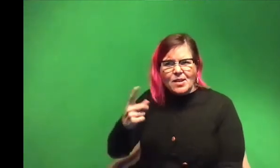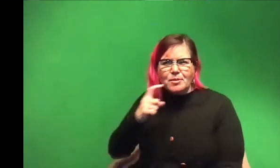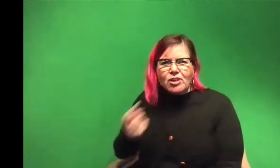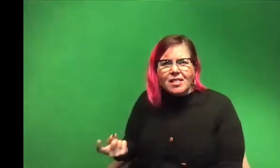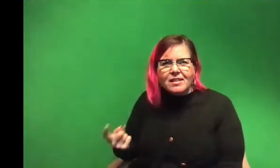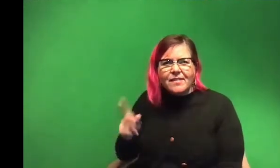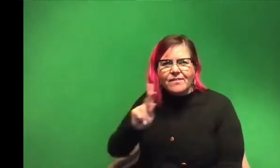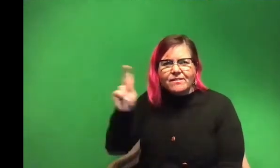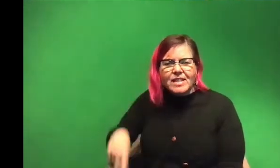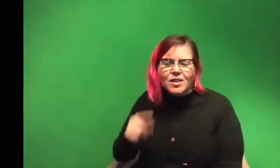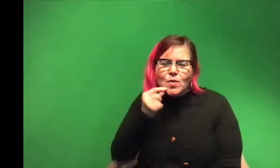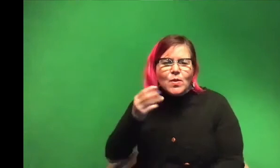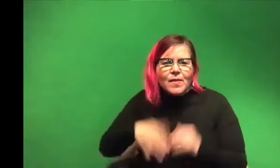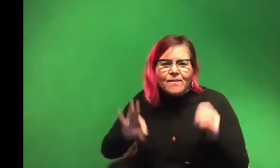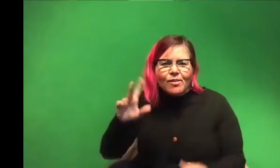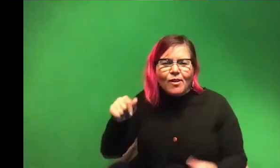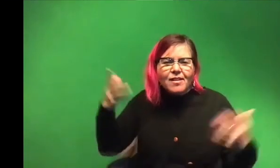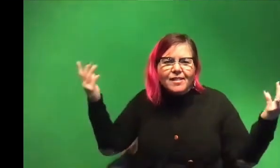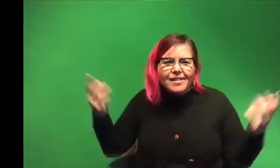Philadelphia sounds way cooler. Great.